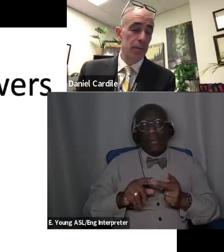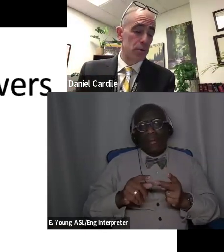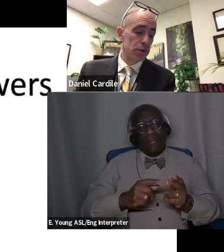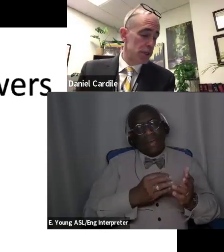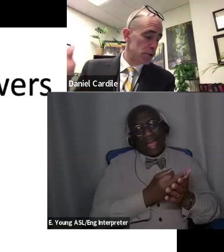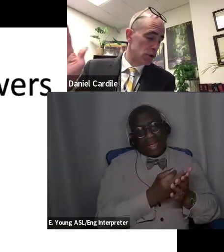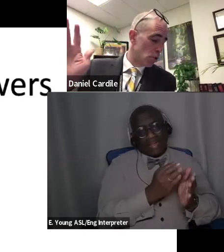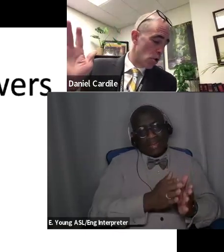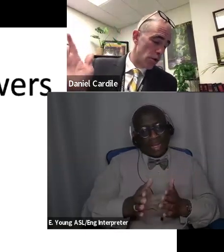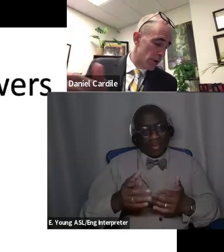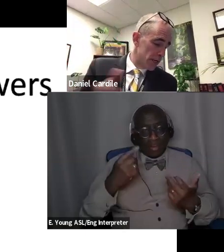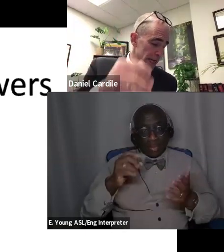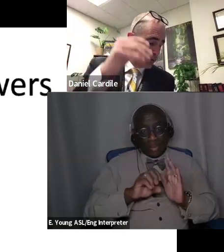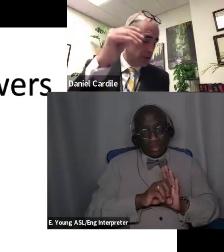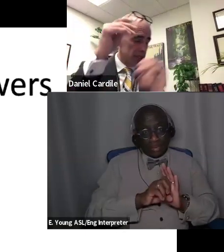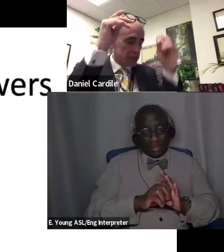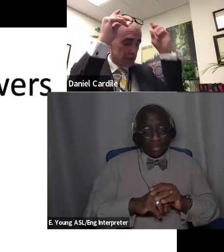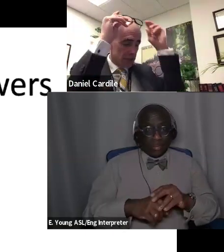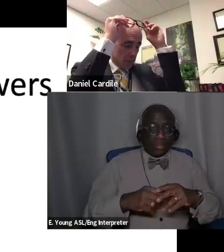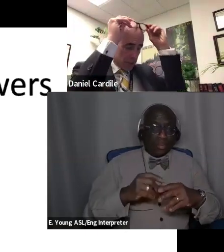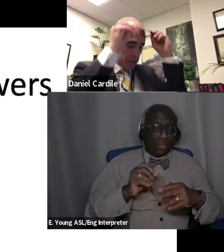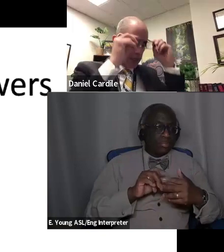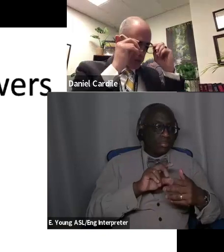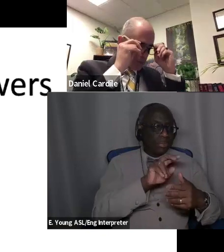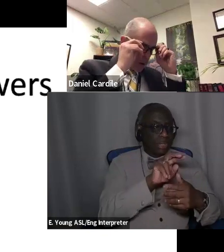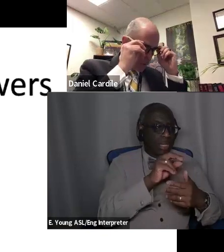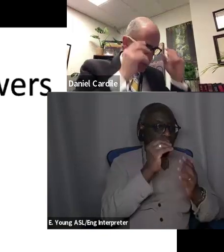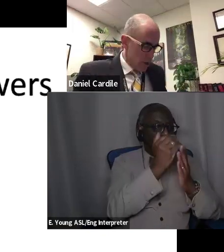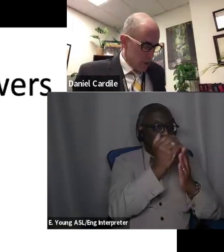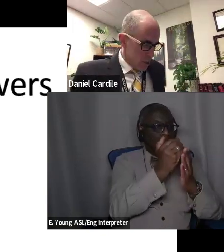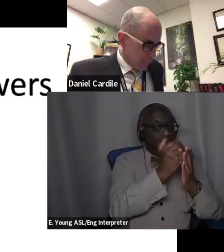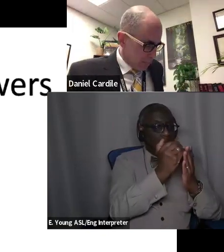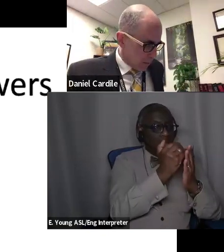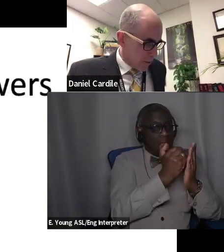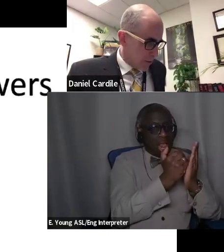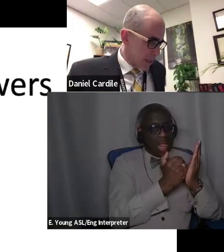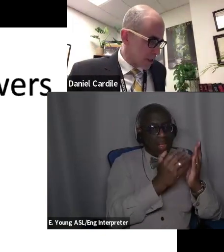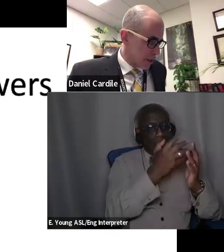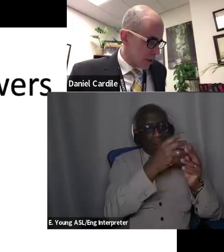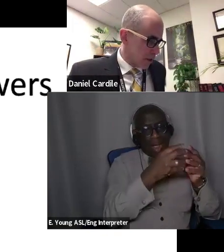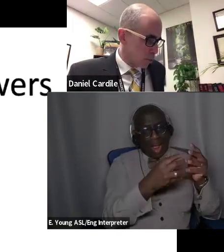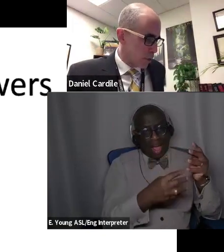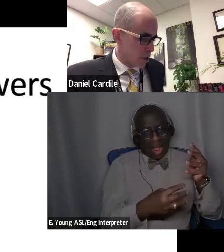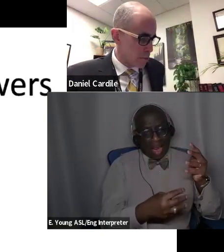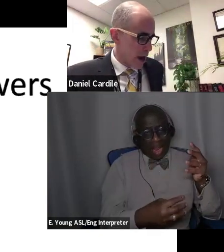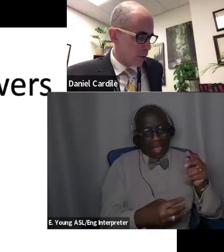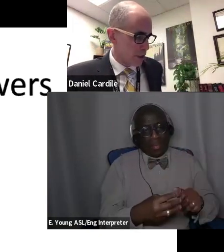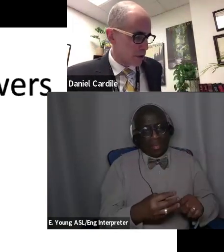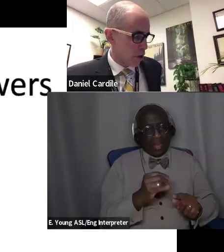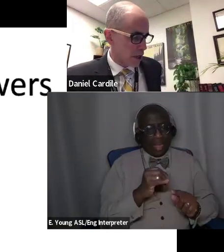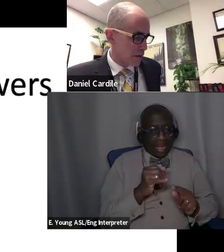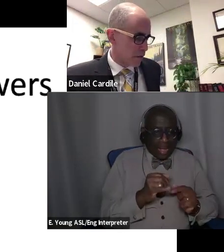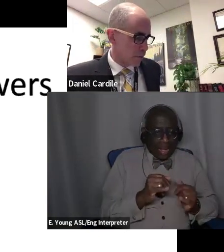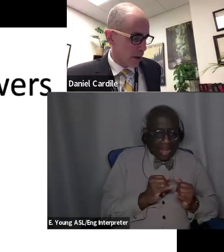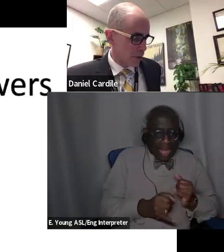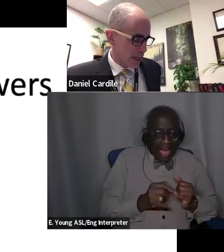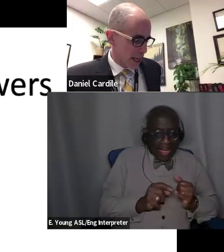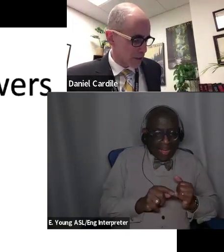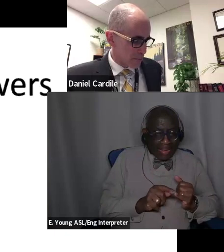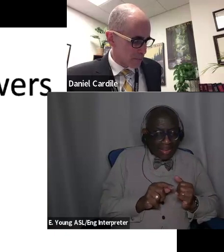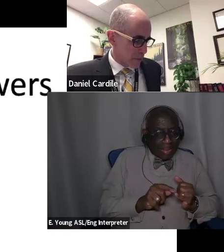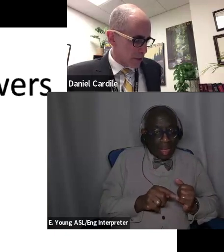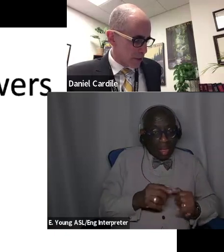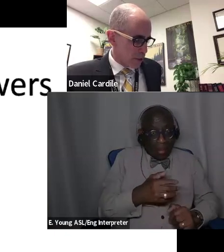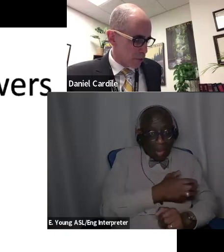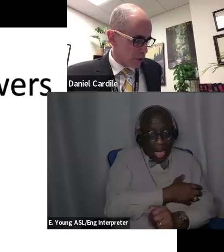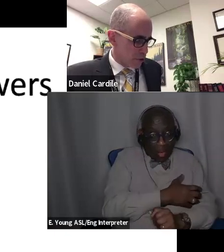for example, you can go all the way down the list. What does it say at the bottom? Things that one of the powers that guardian of the property